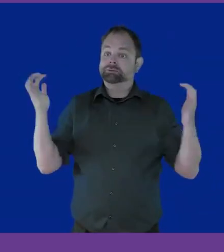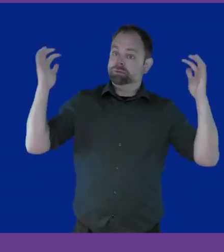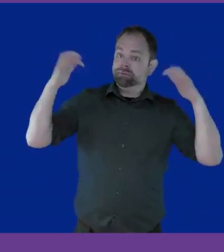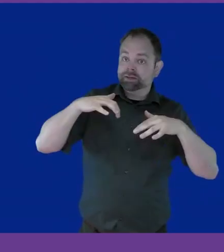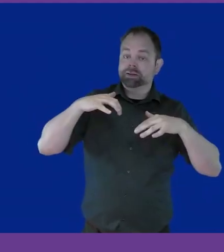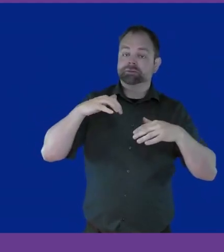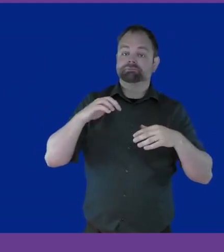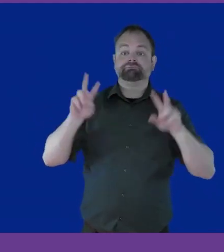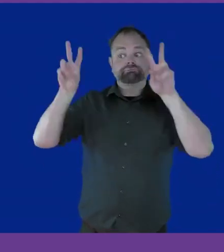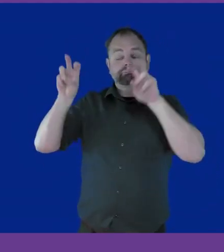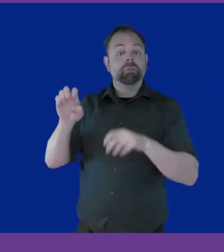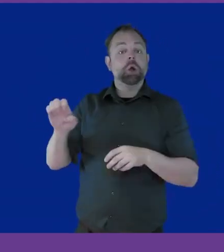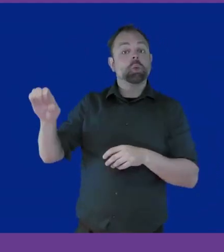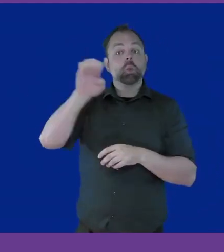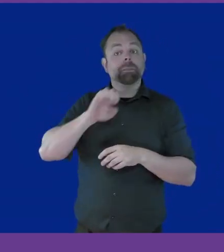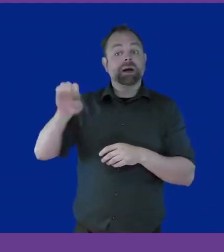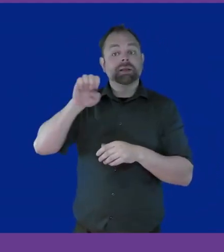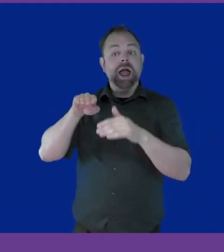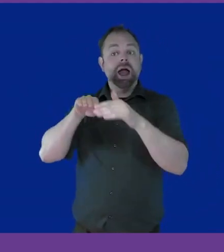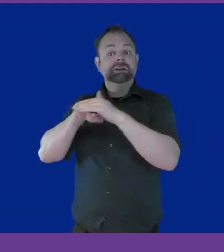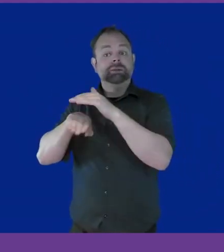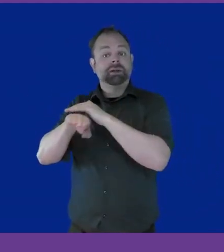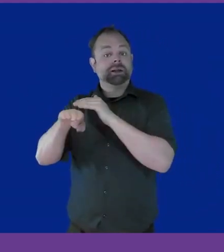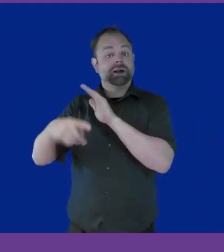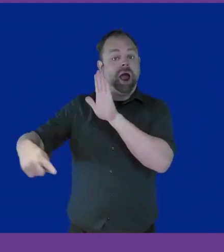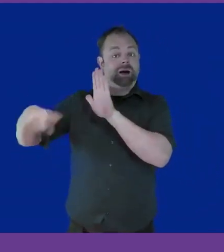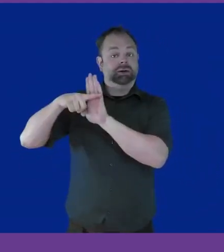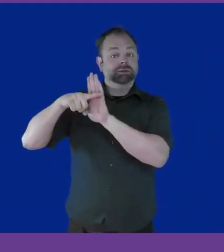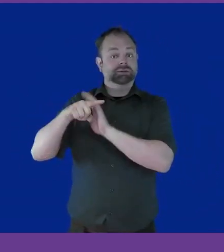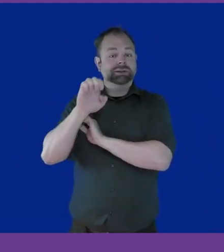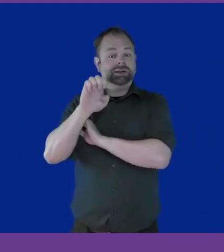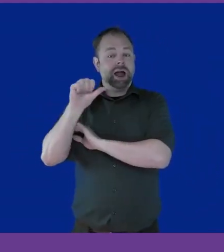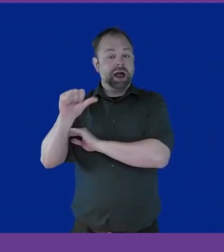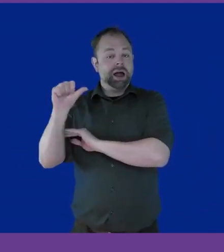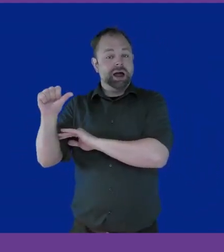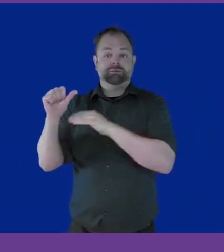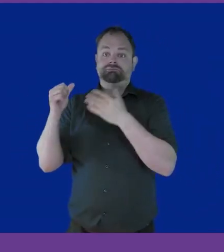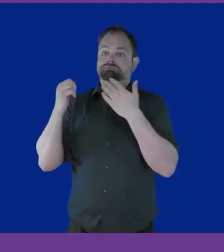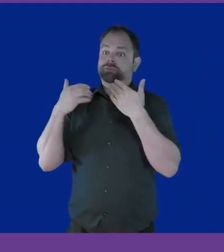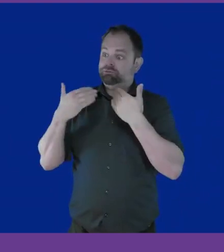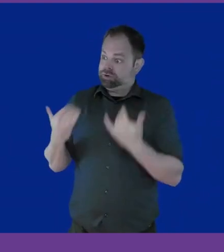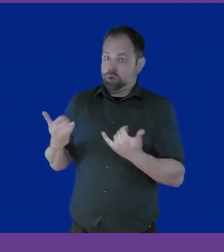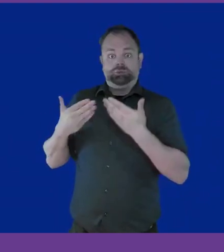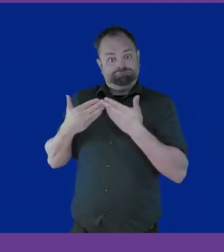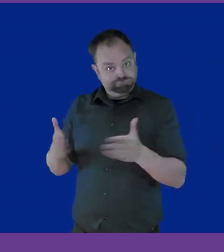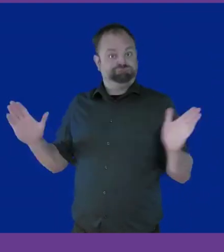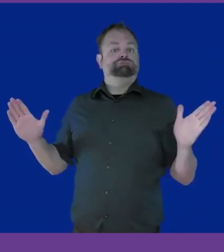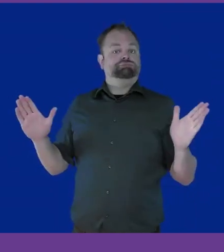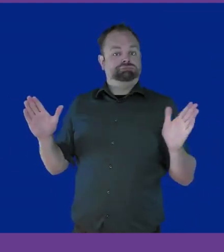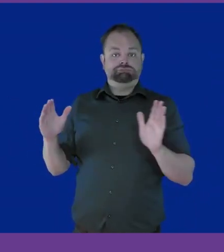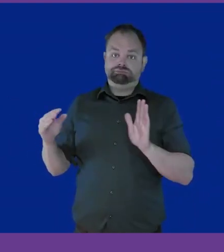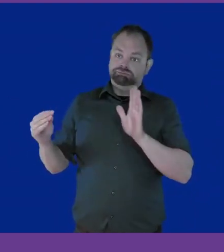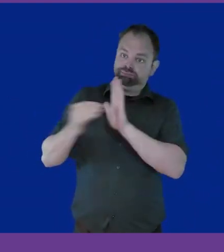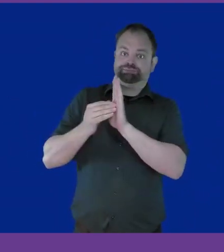that, it's important all the banking services develop the criteria of accessibility in all the areas